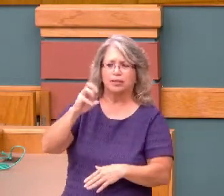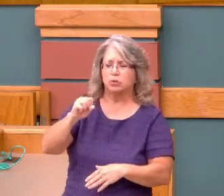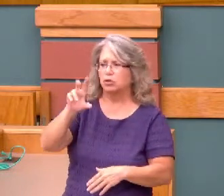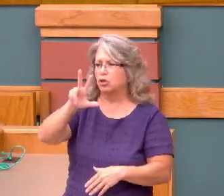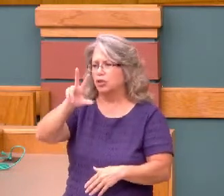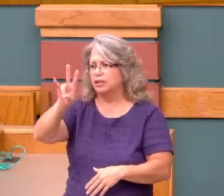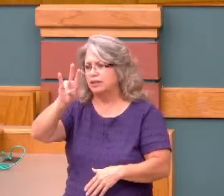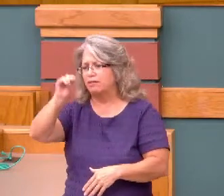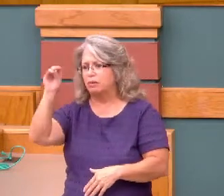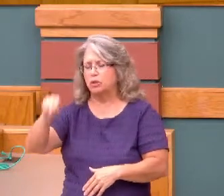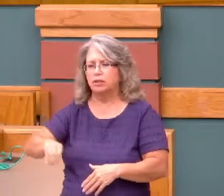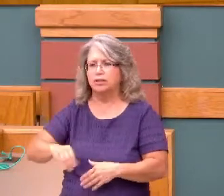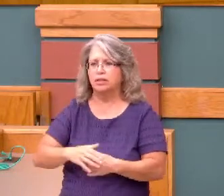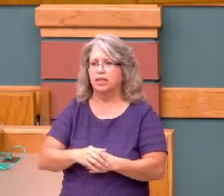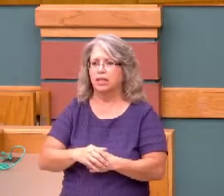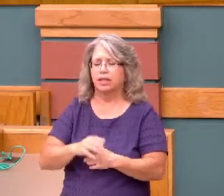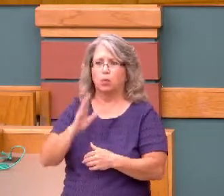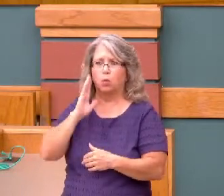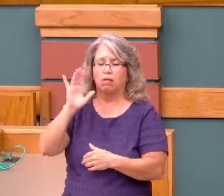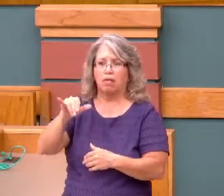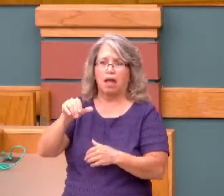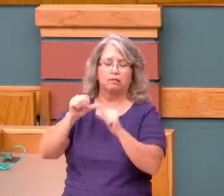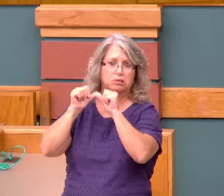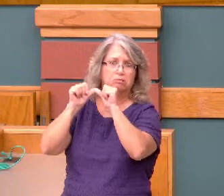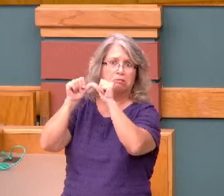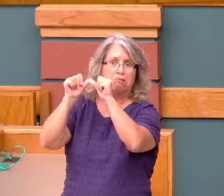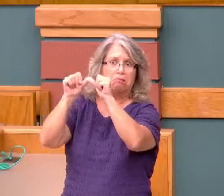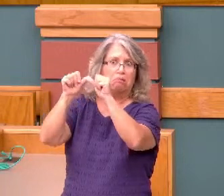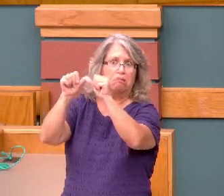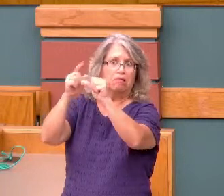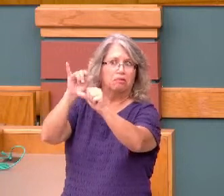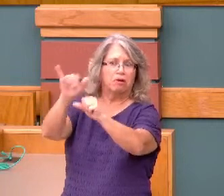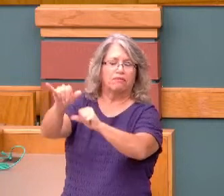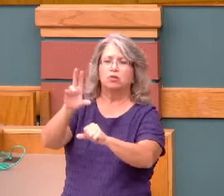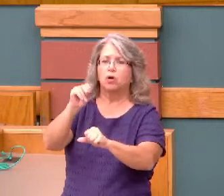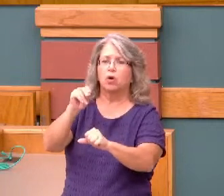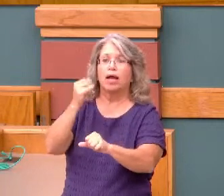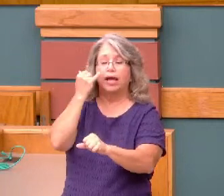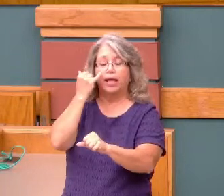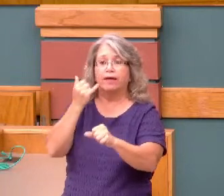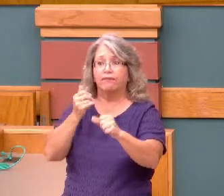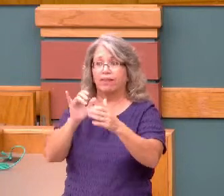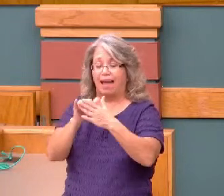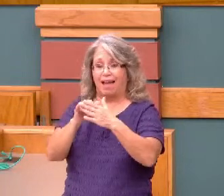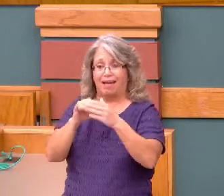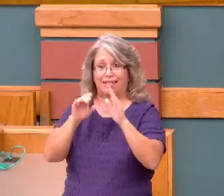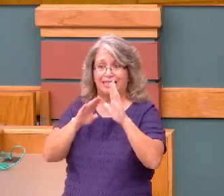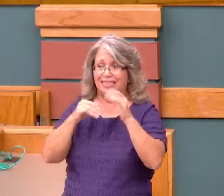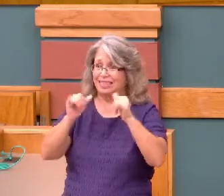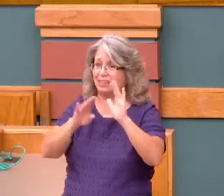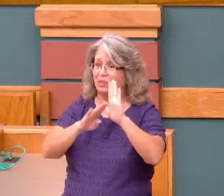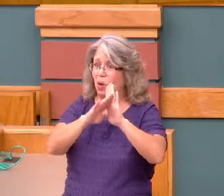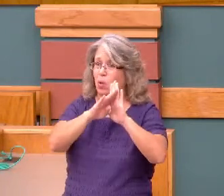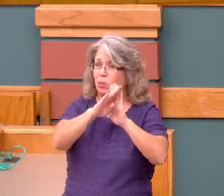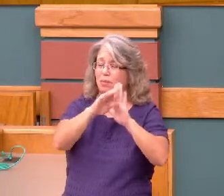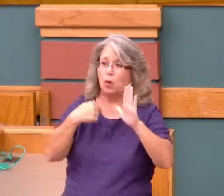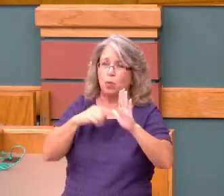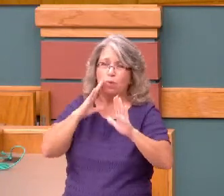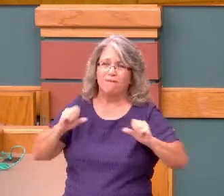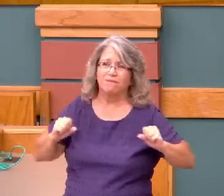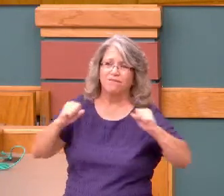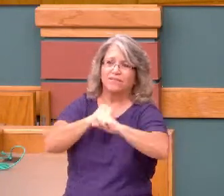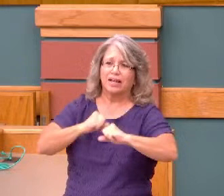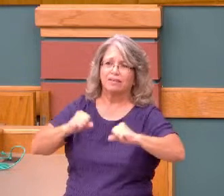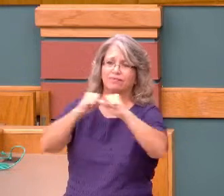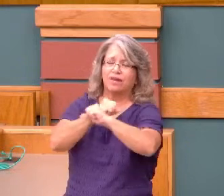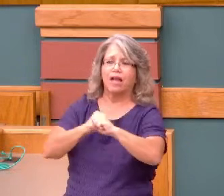to just be that way forever. Even if it goes up, we're going to fight. We're going to fight like crazy to get